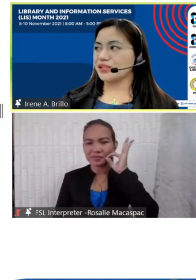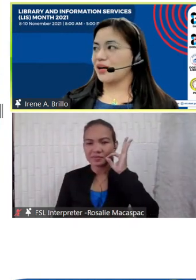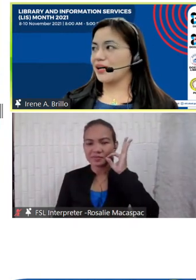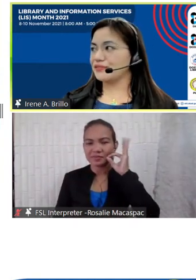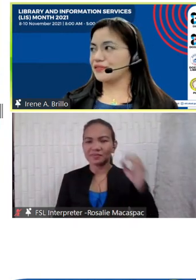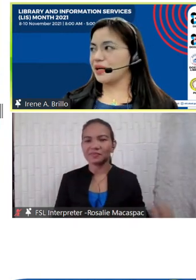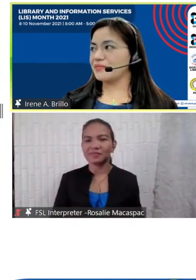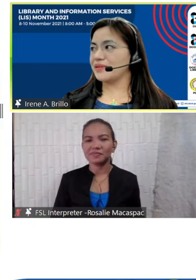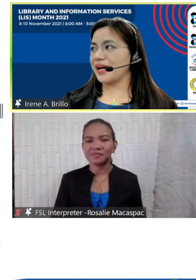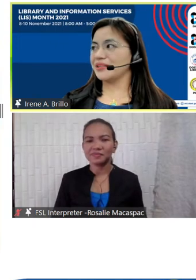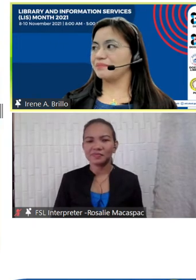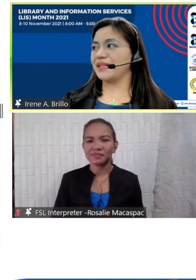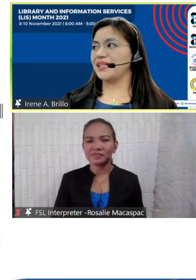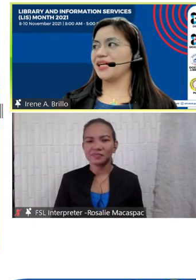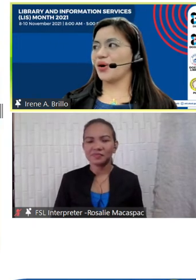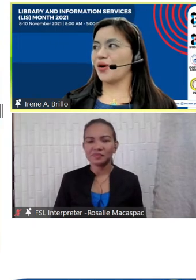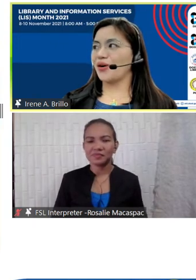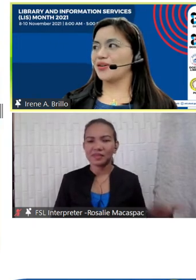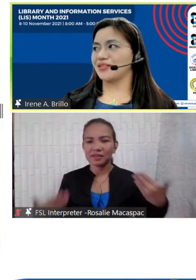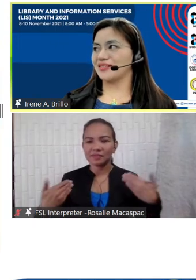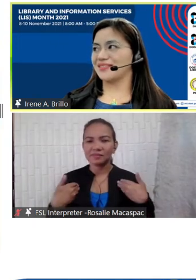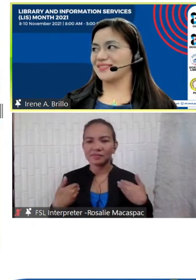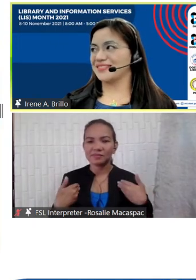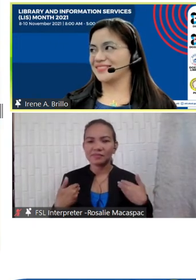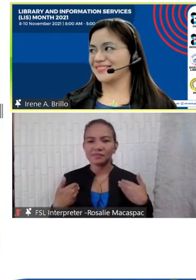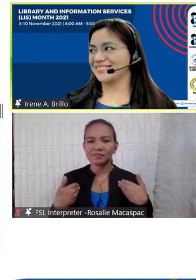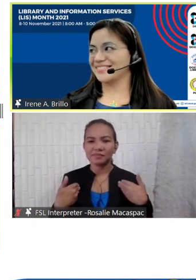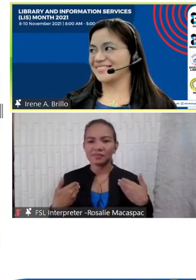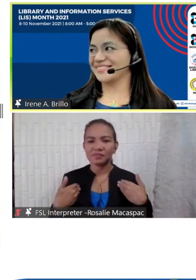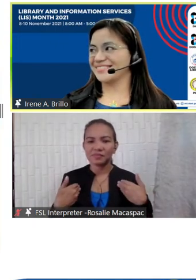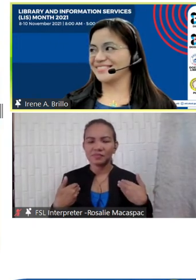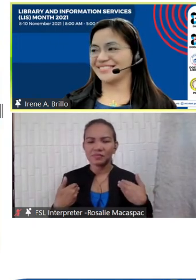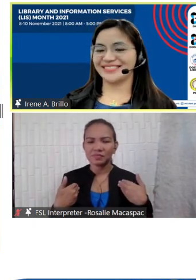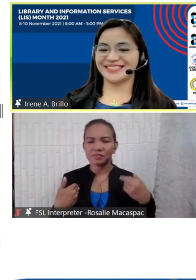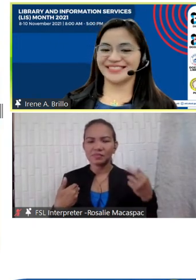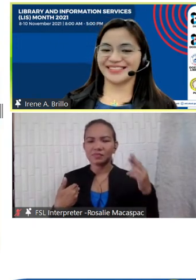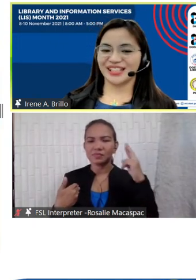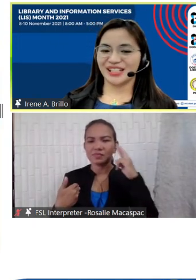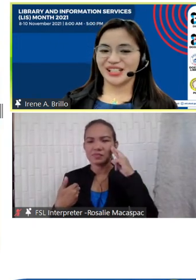We also have from Red P. Ong.